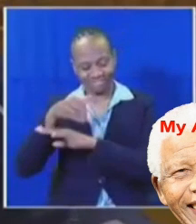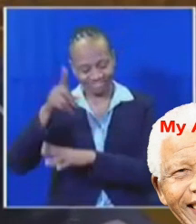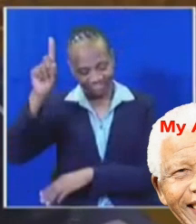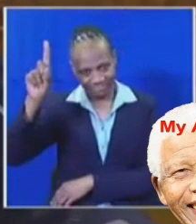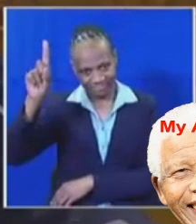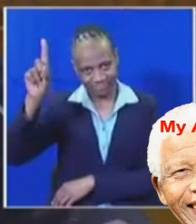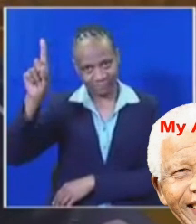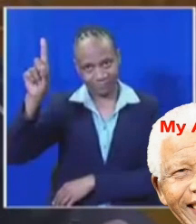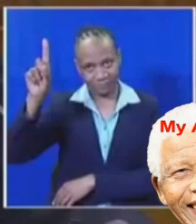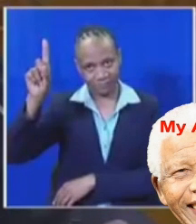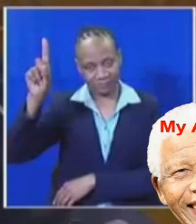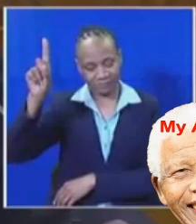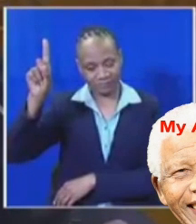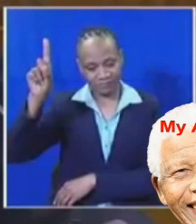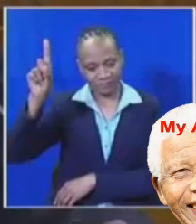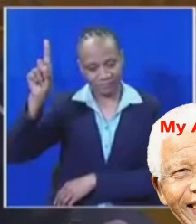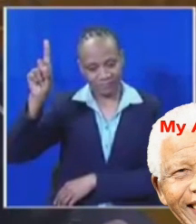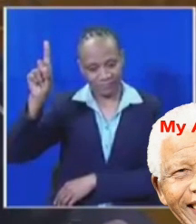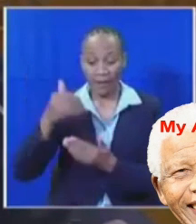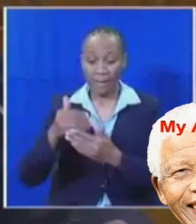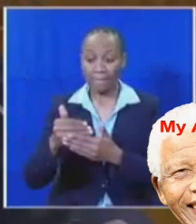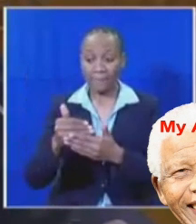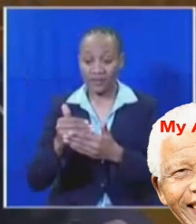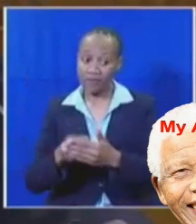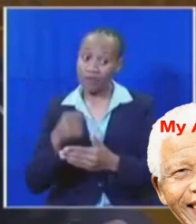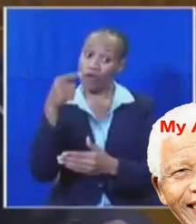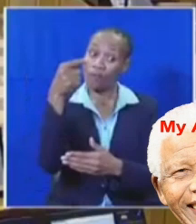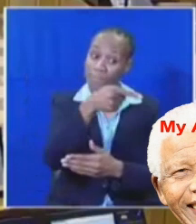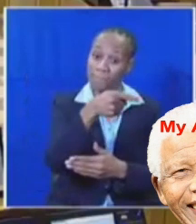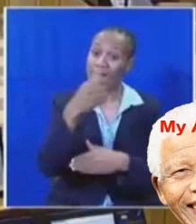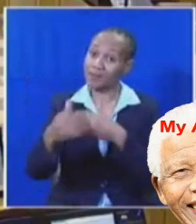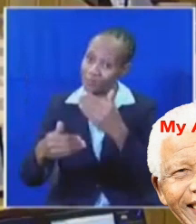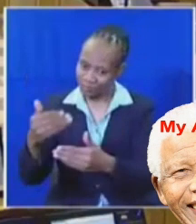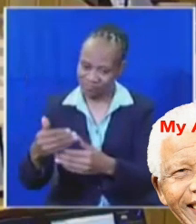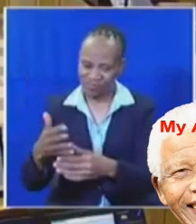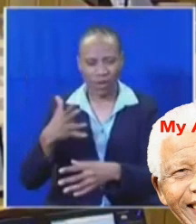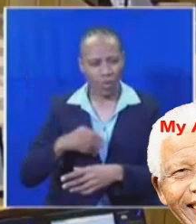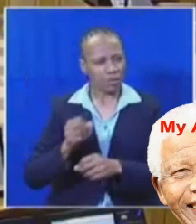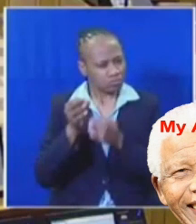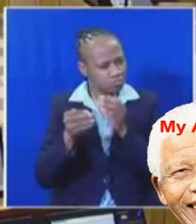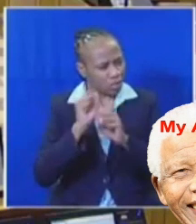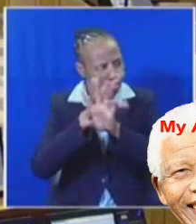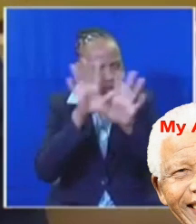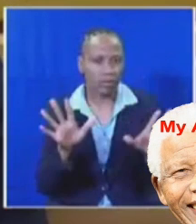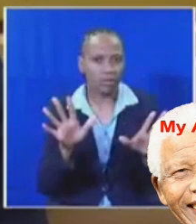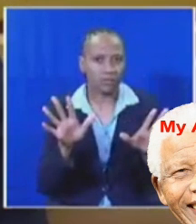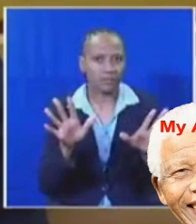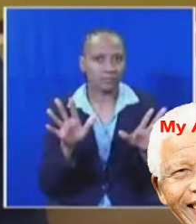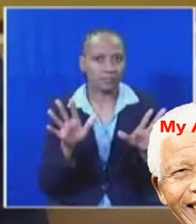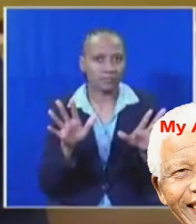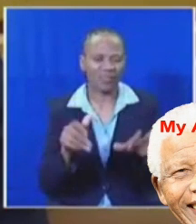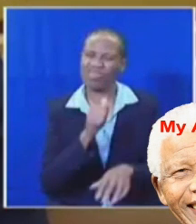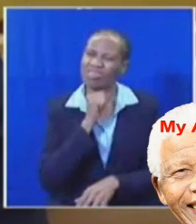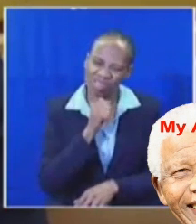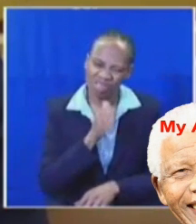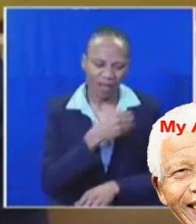you? Okay, yes, Member. Before the Honorable Member can continue, let me just make one thing clear, that irrespective of whether